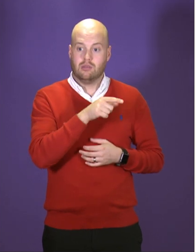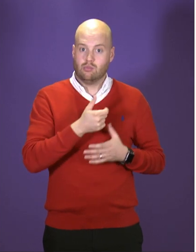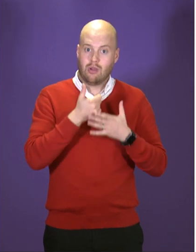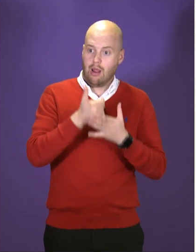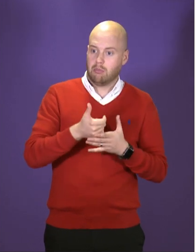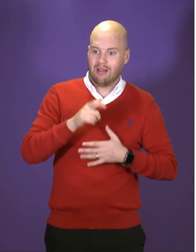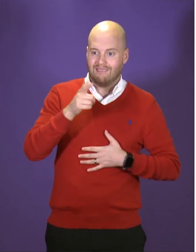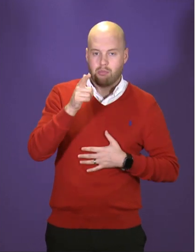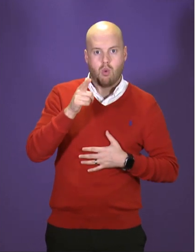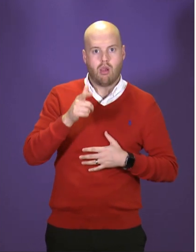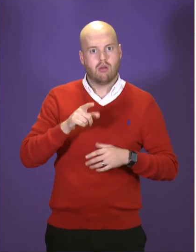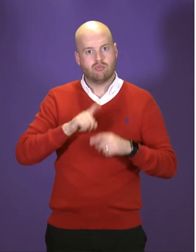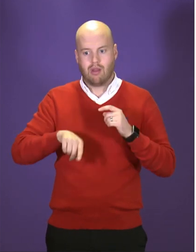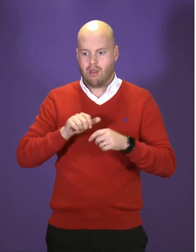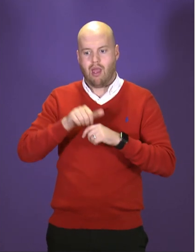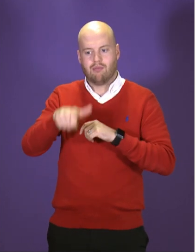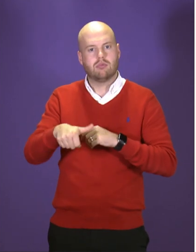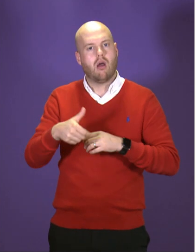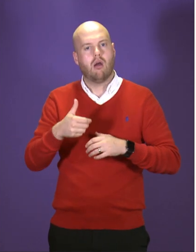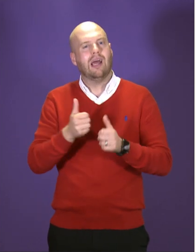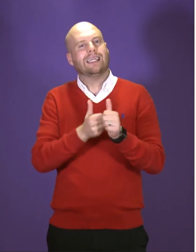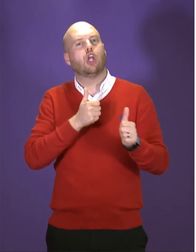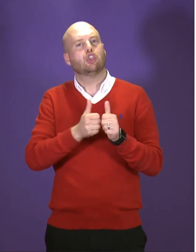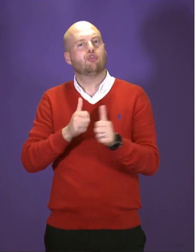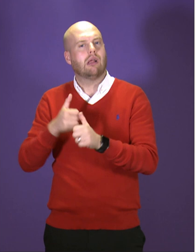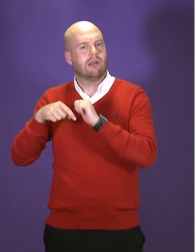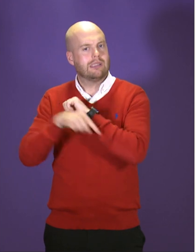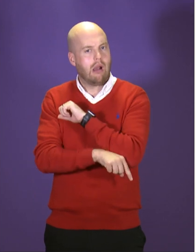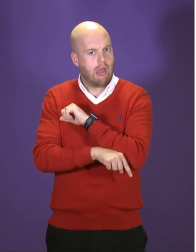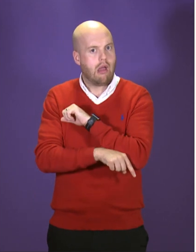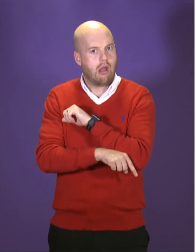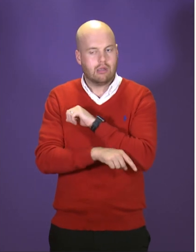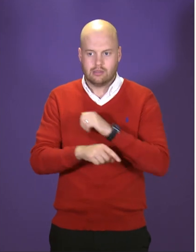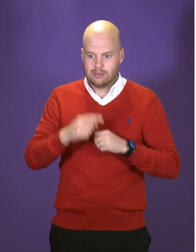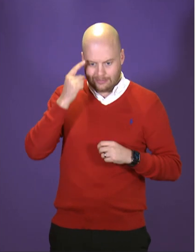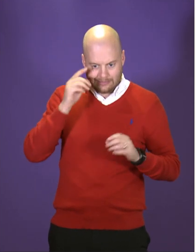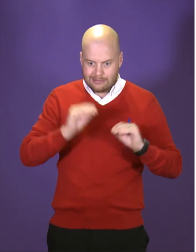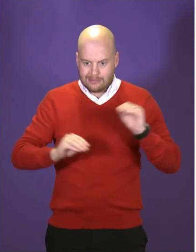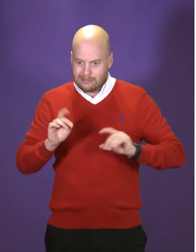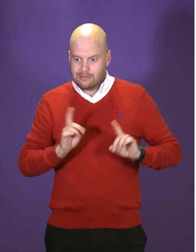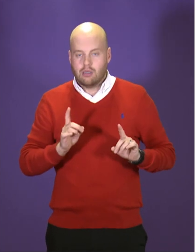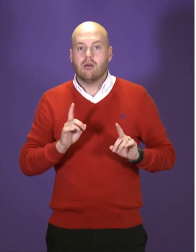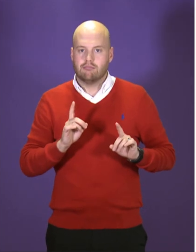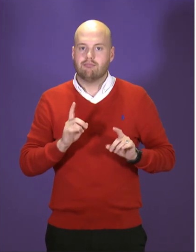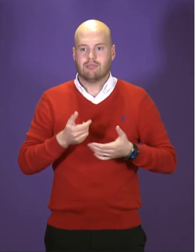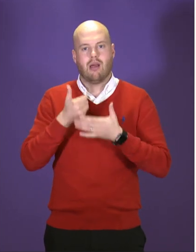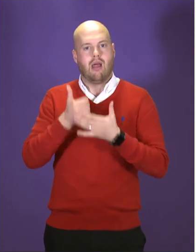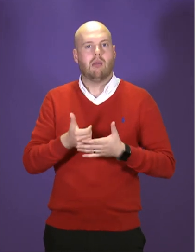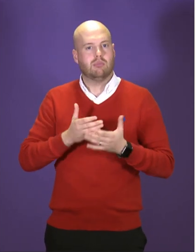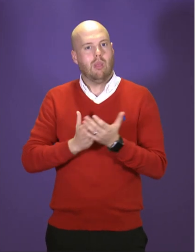of post-industrial decline after riots in Toxteth. This was the first Tate that I got to